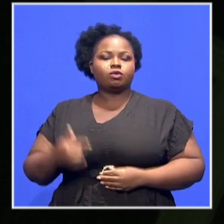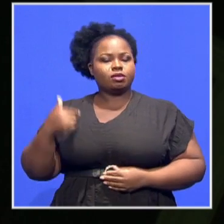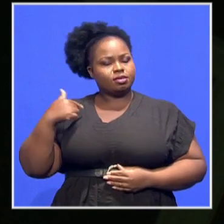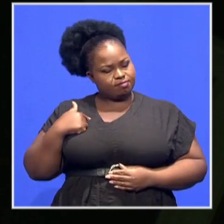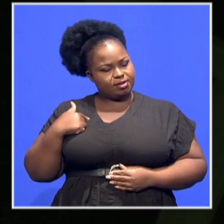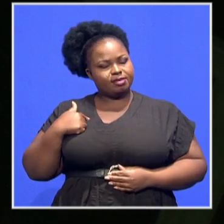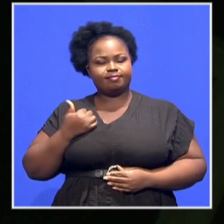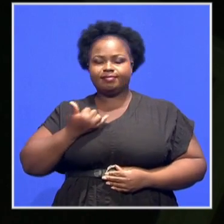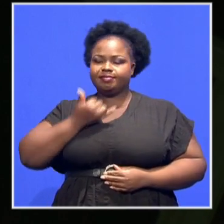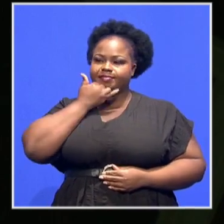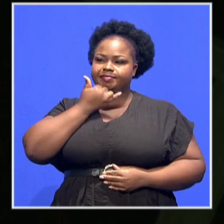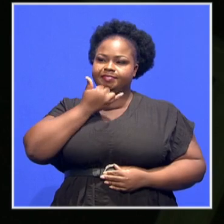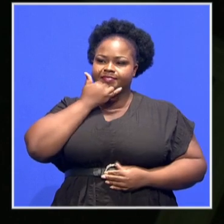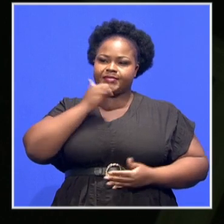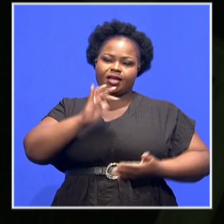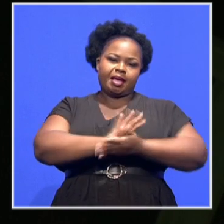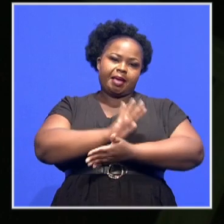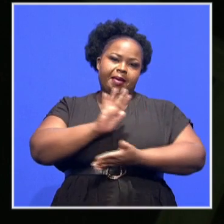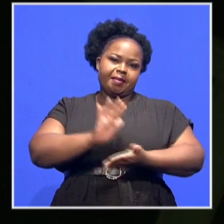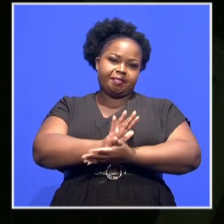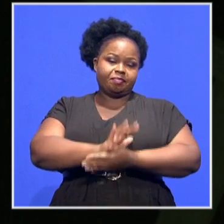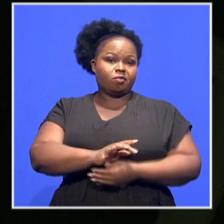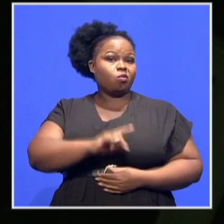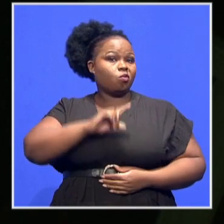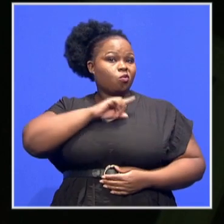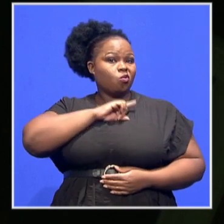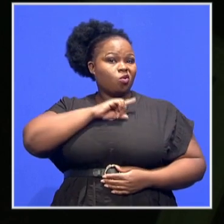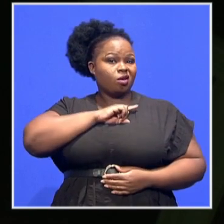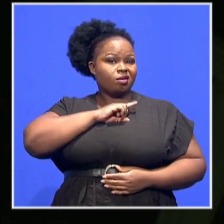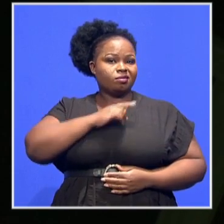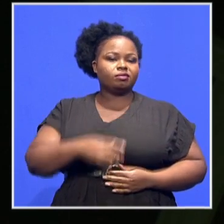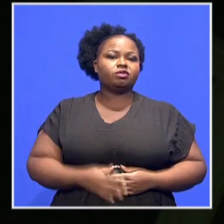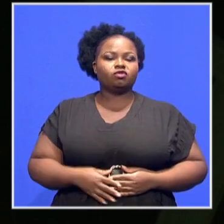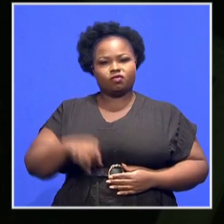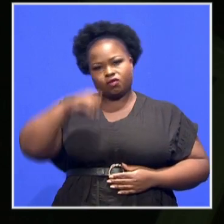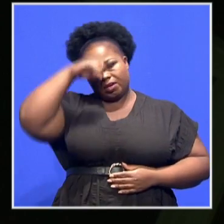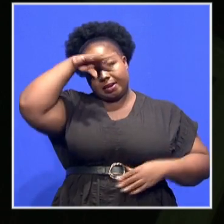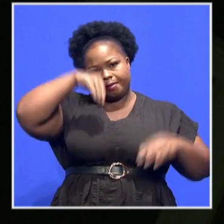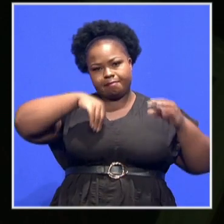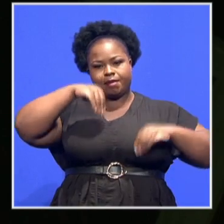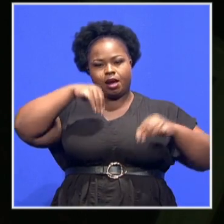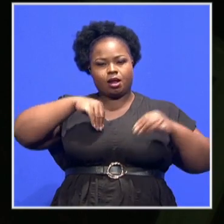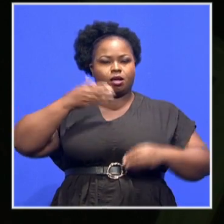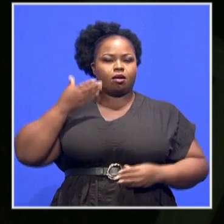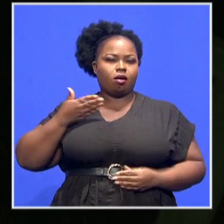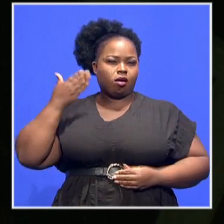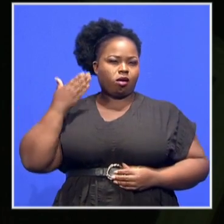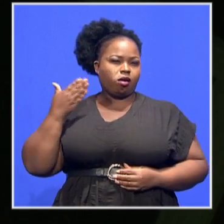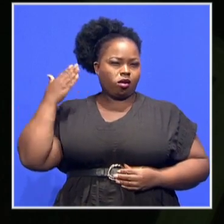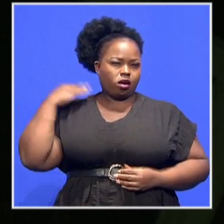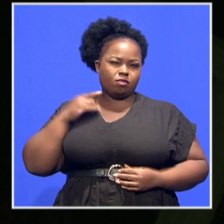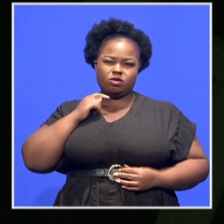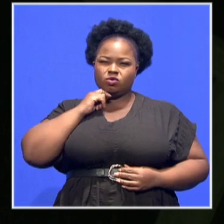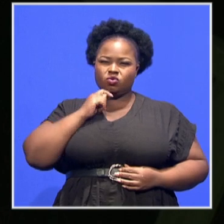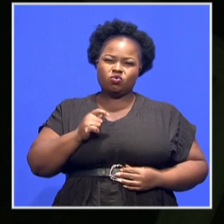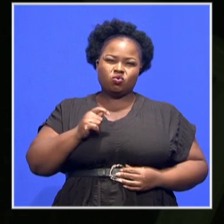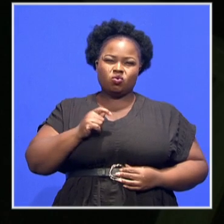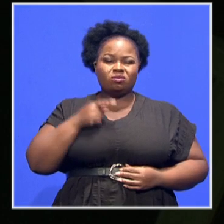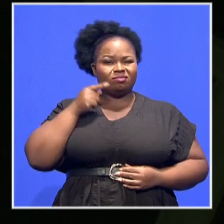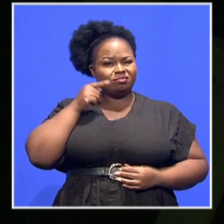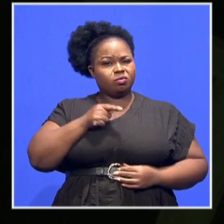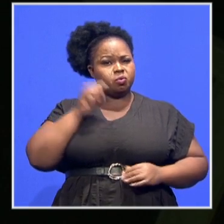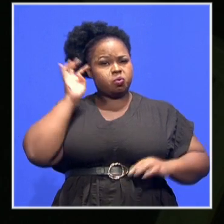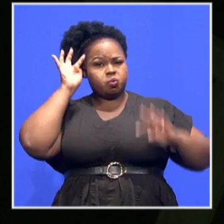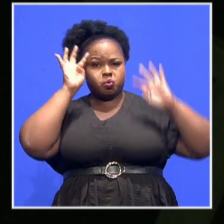particularly pleased with, because mining historically has really been a reservoir of